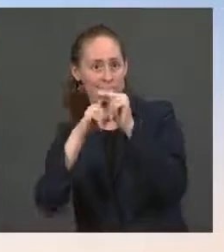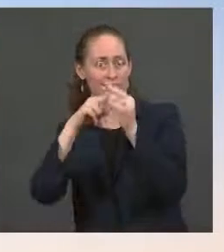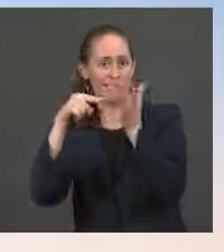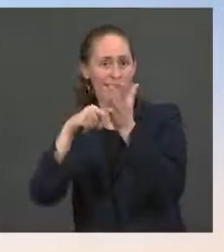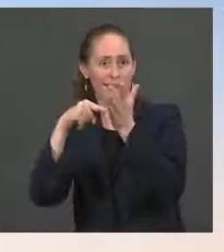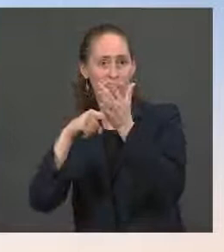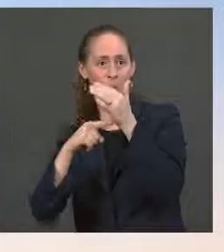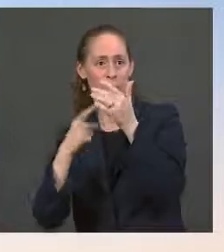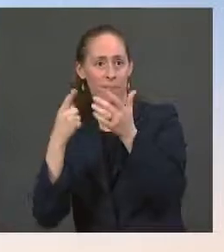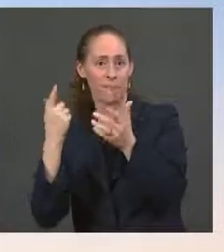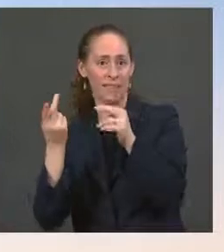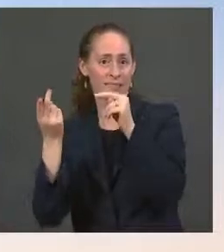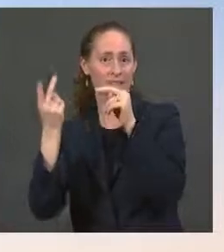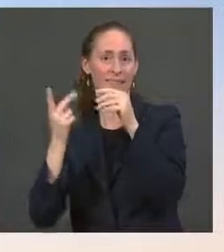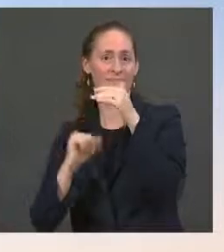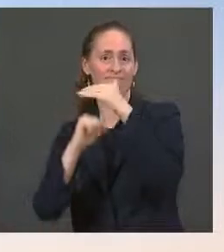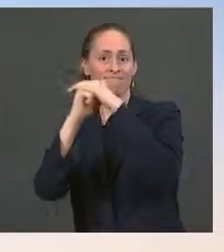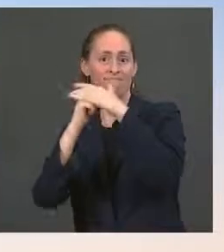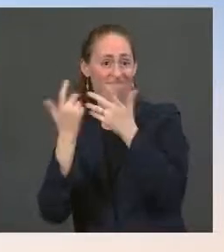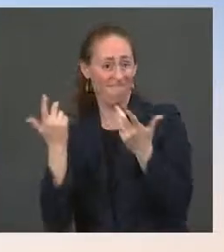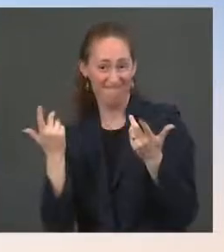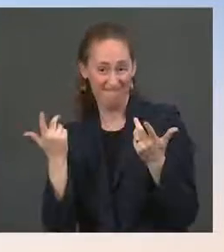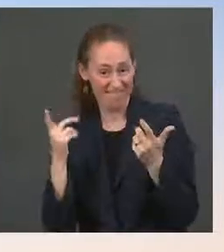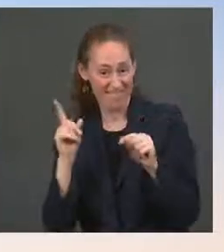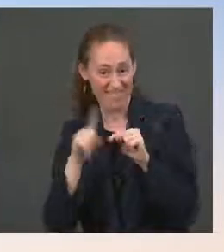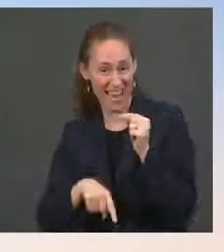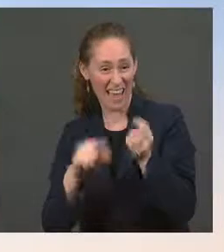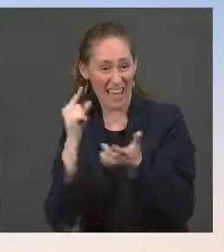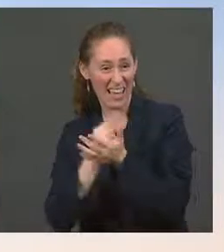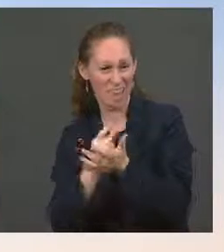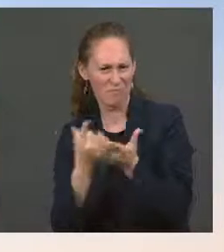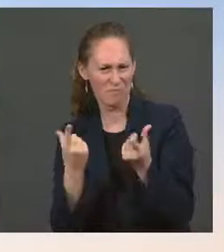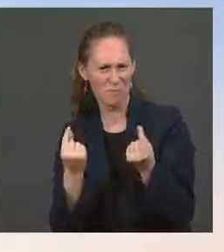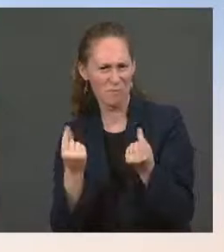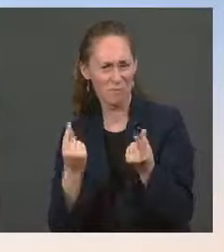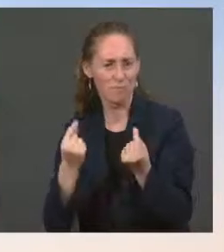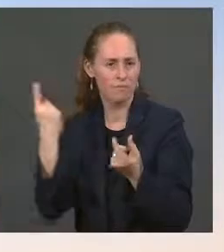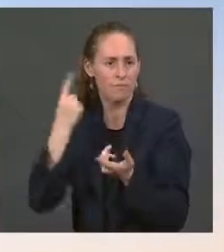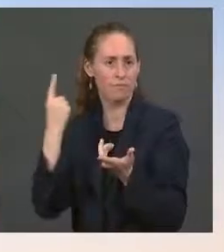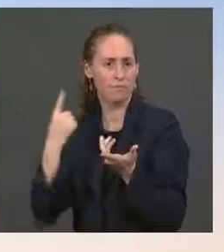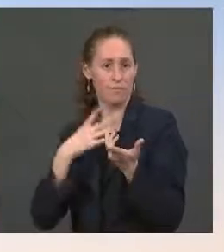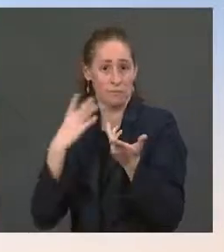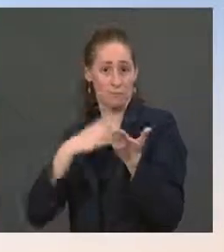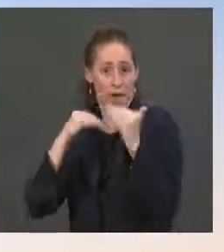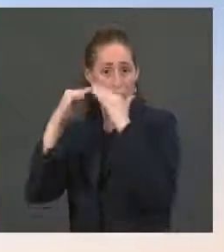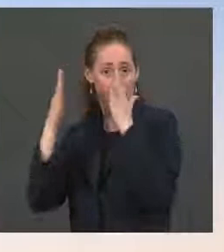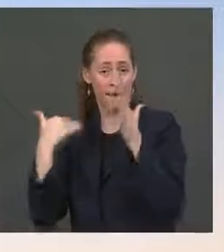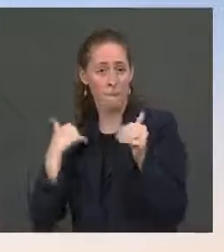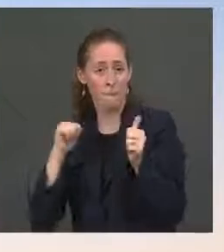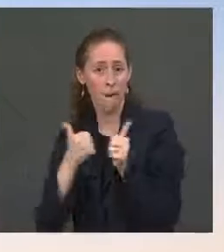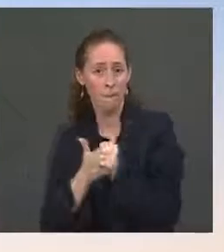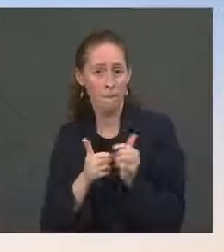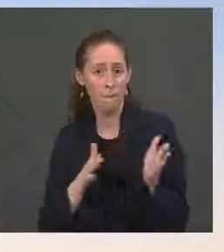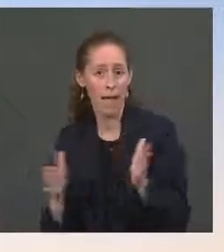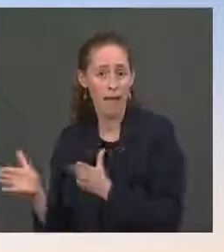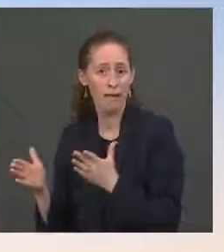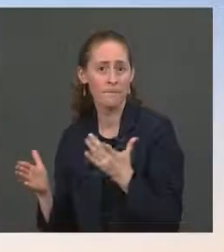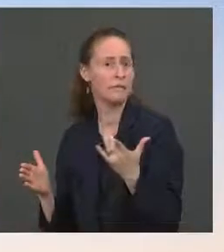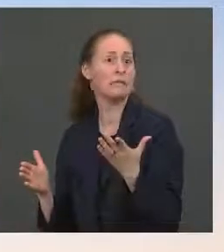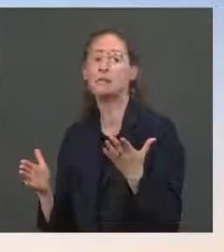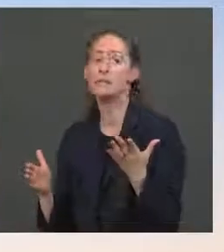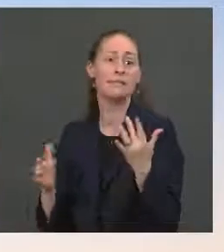breached, is the White House taking preparations in the event of